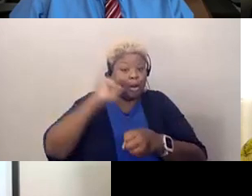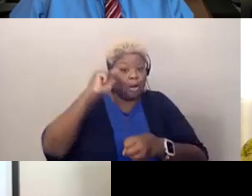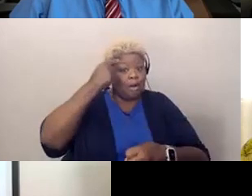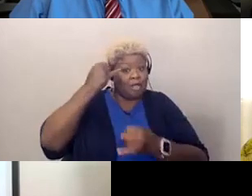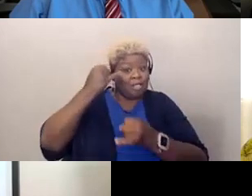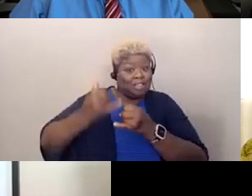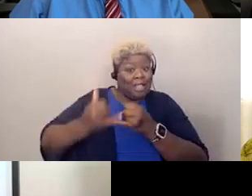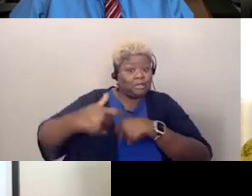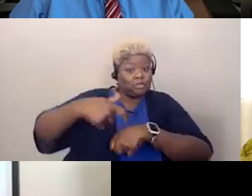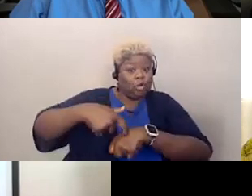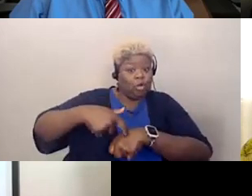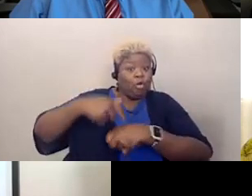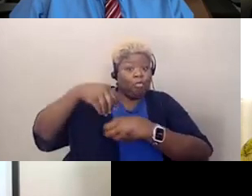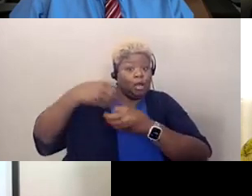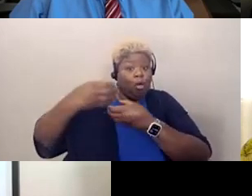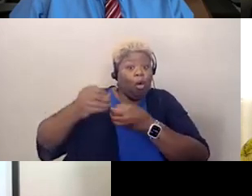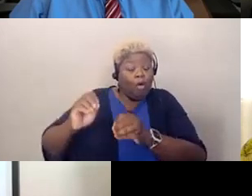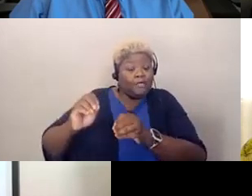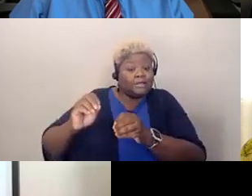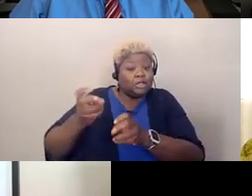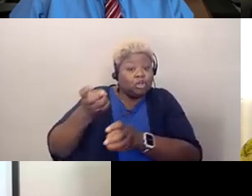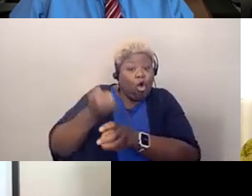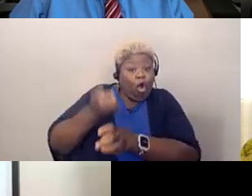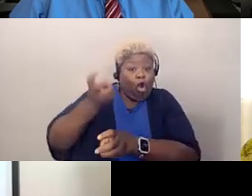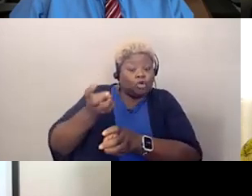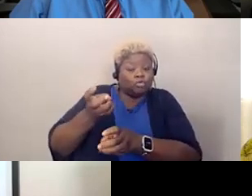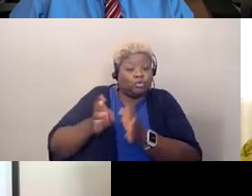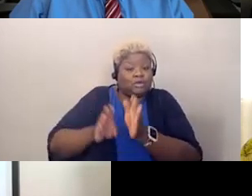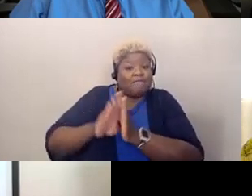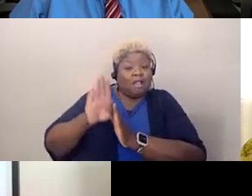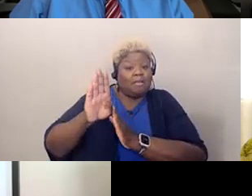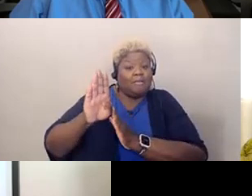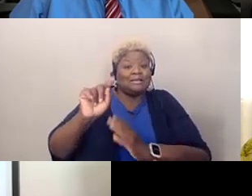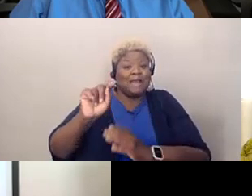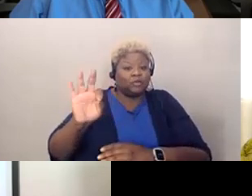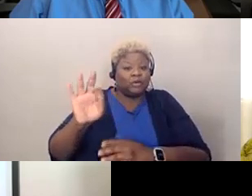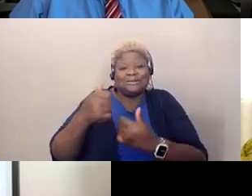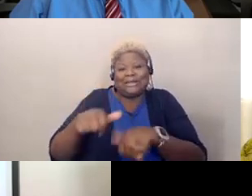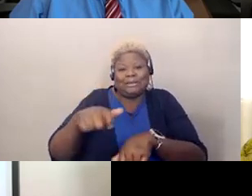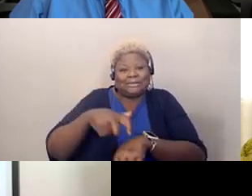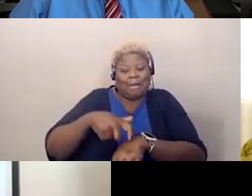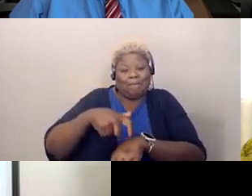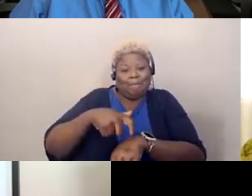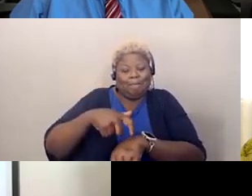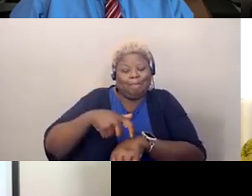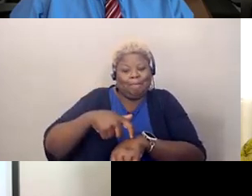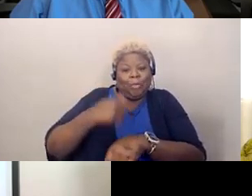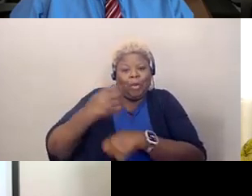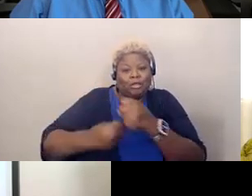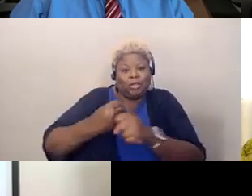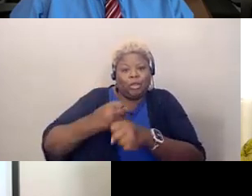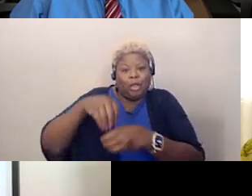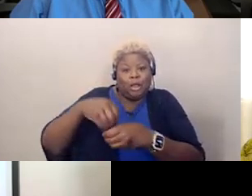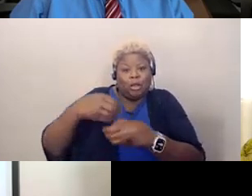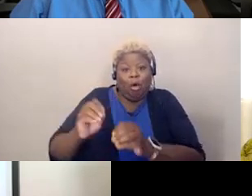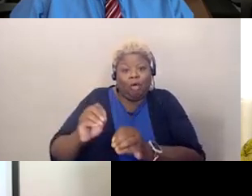last term of office. It's often harder to get a task force in the last term of anybody's office, year in office. So we don't